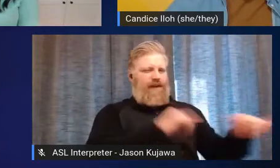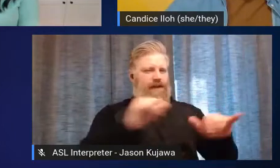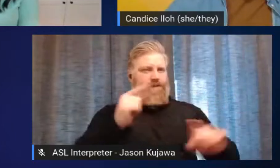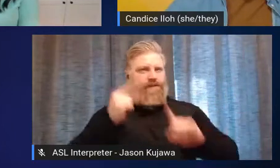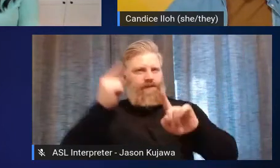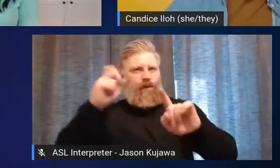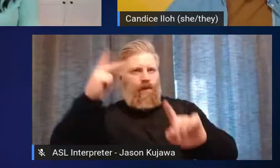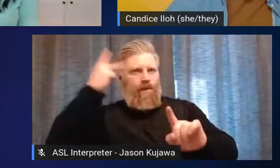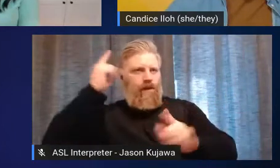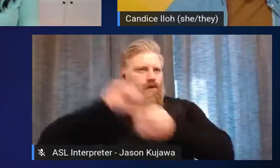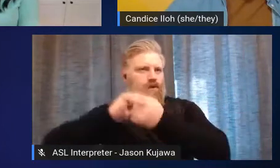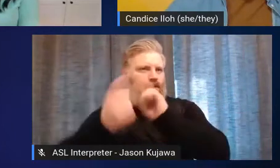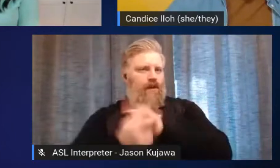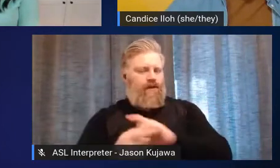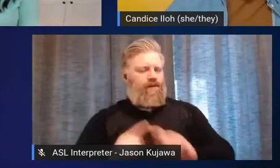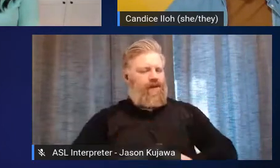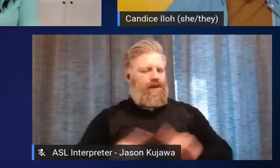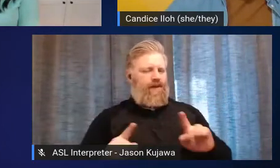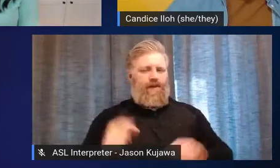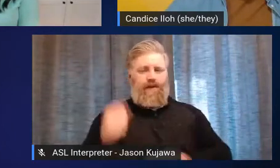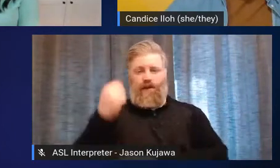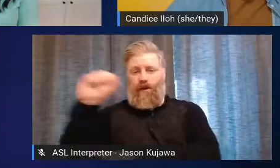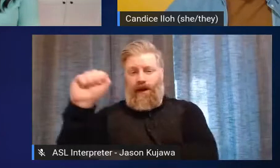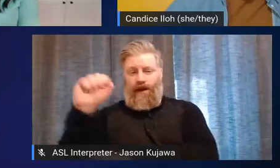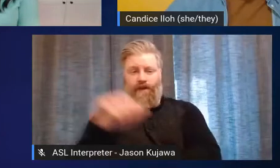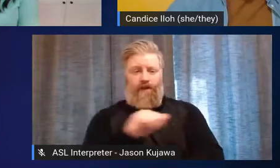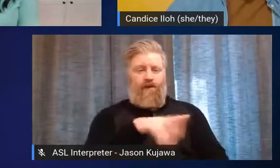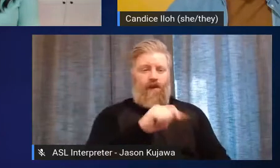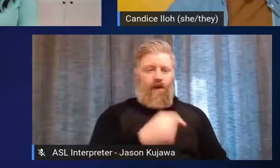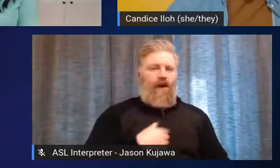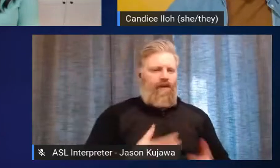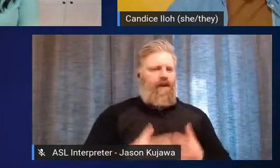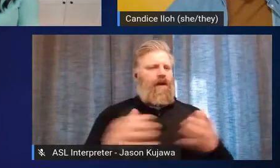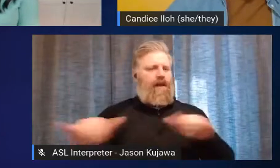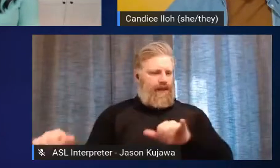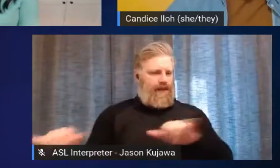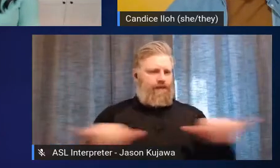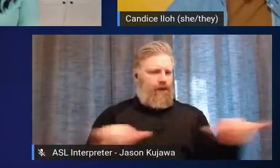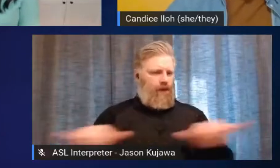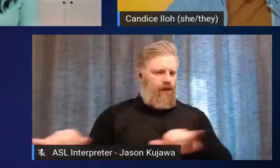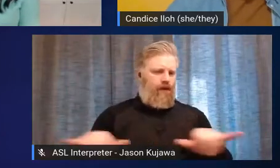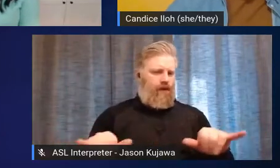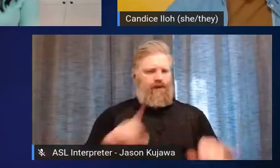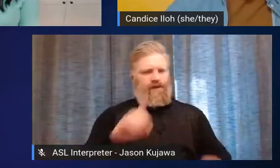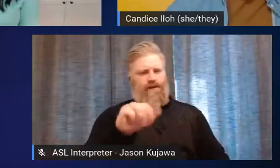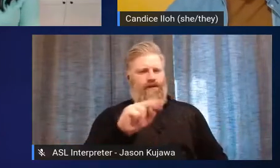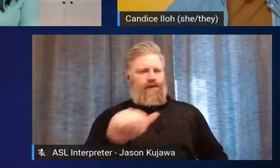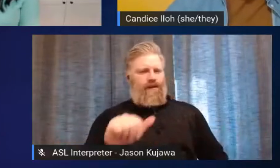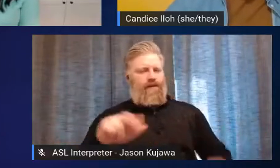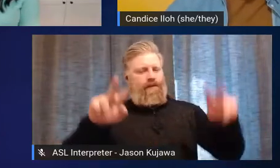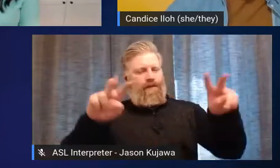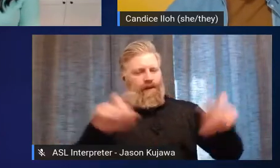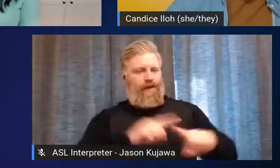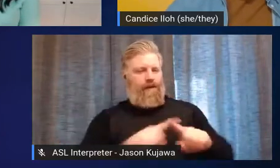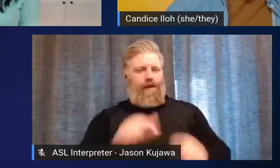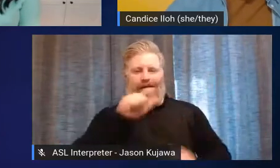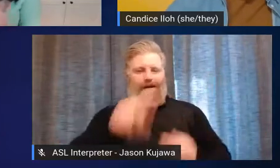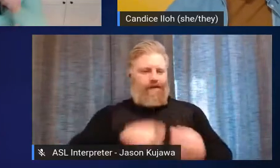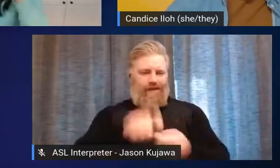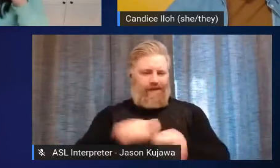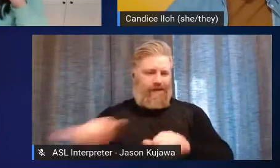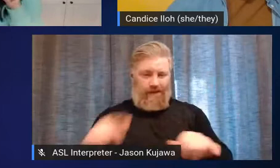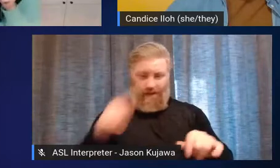I think in some ways activism and art share a lot of DNA, but aren't identical. Do other people agree with